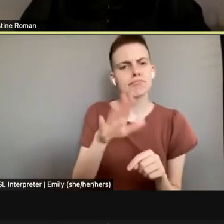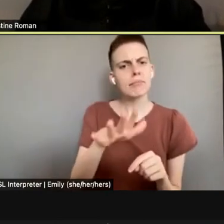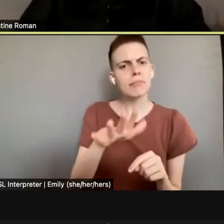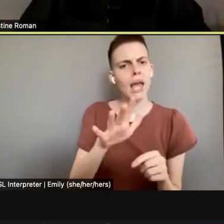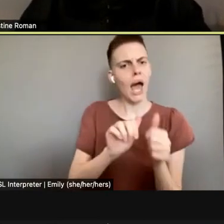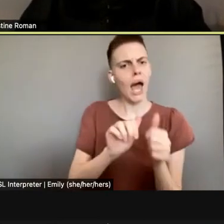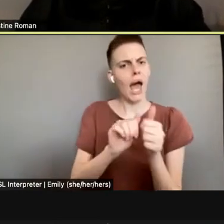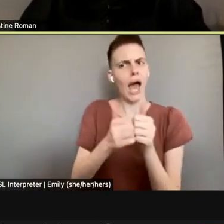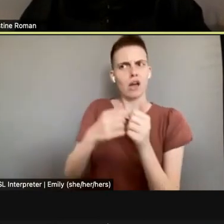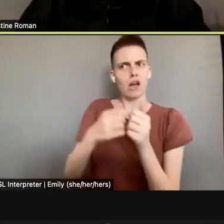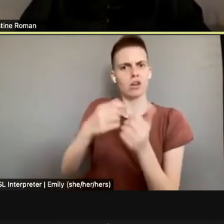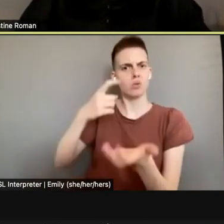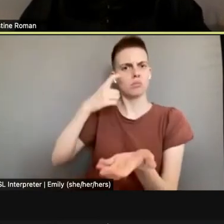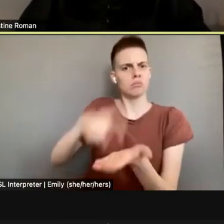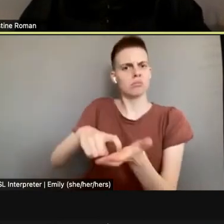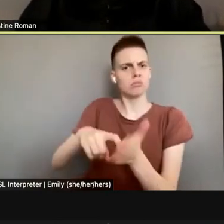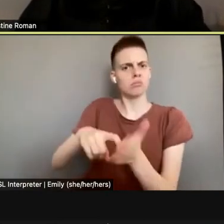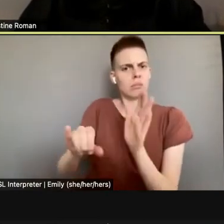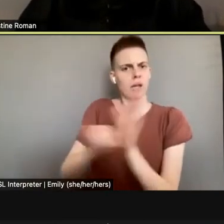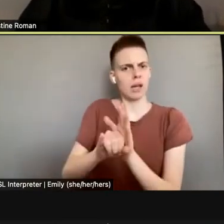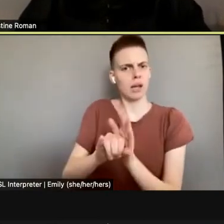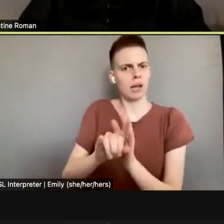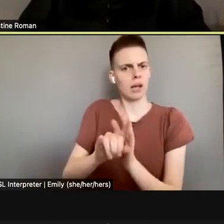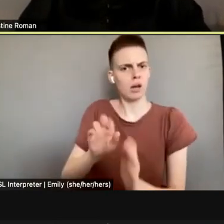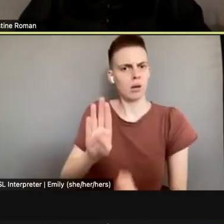hair?